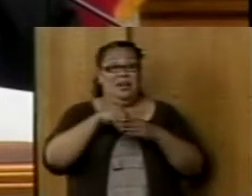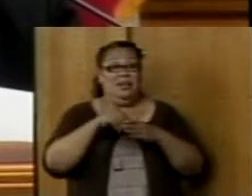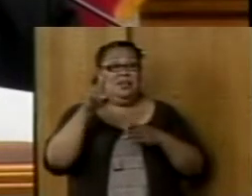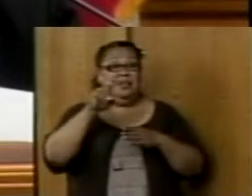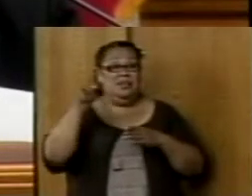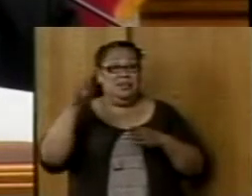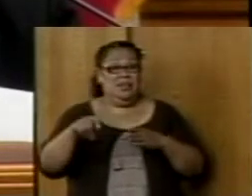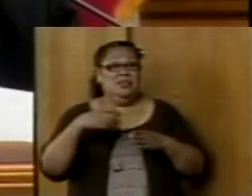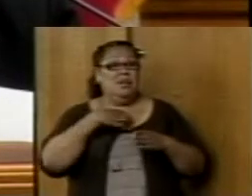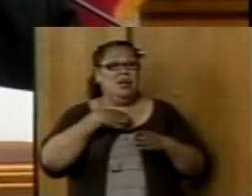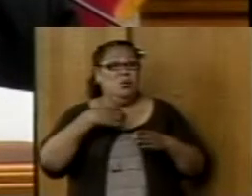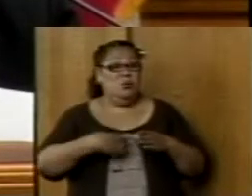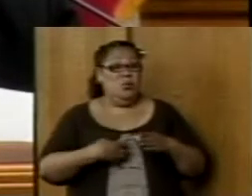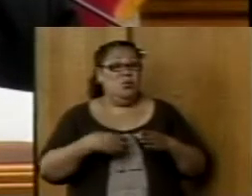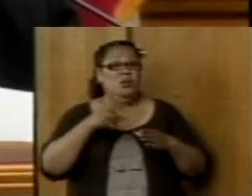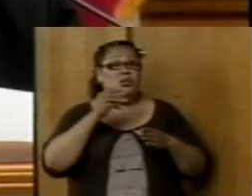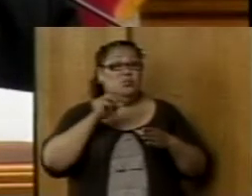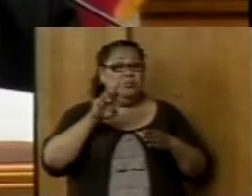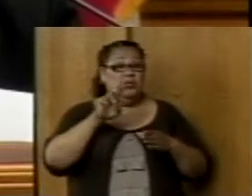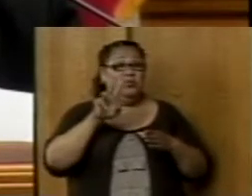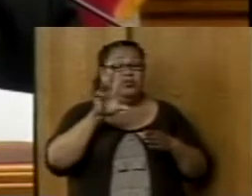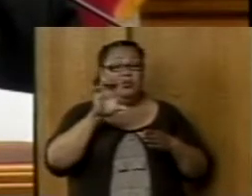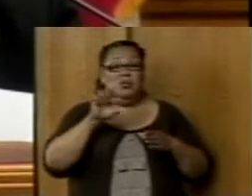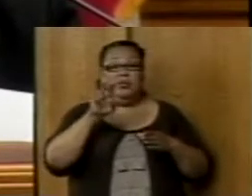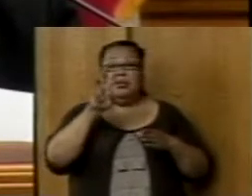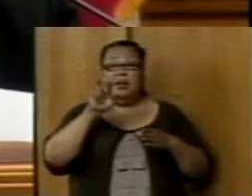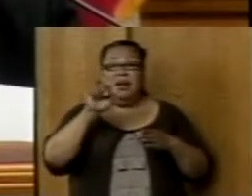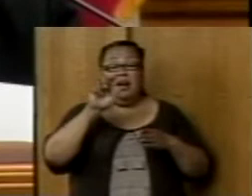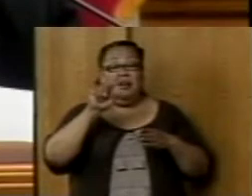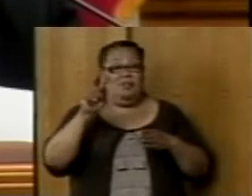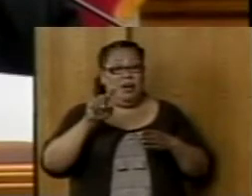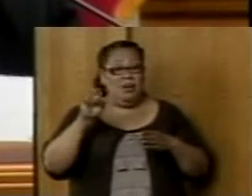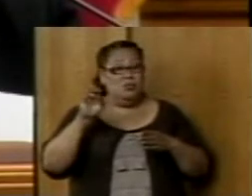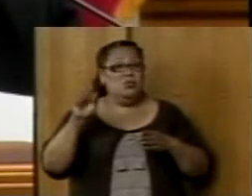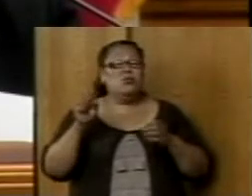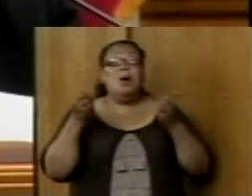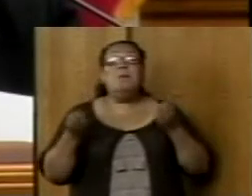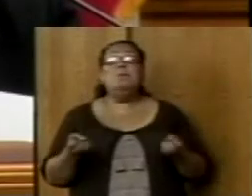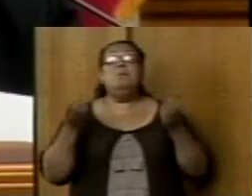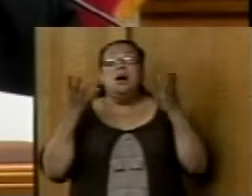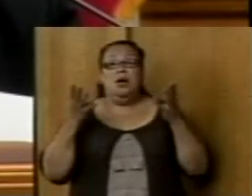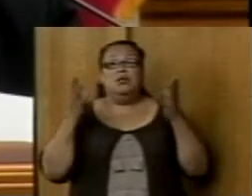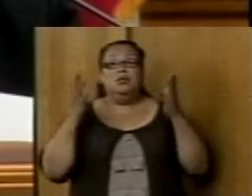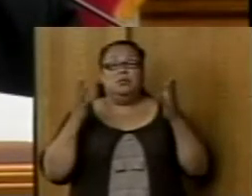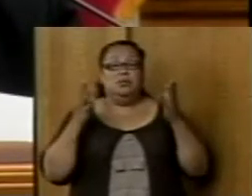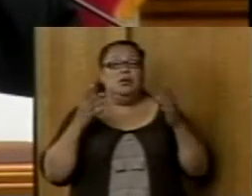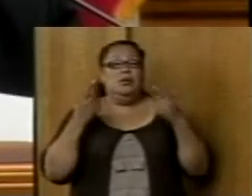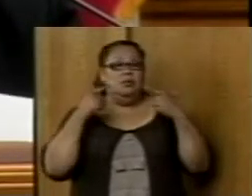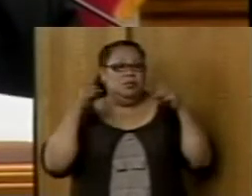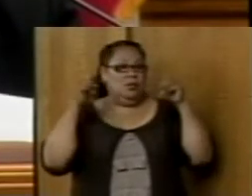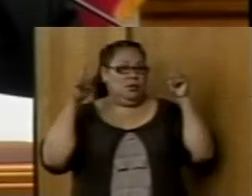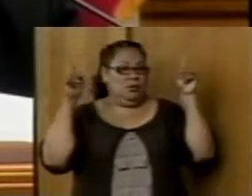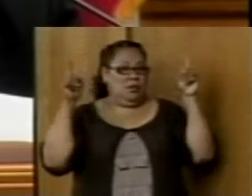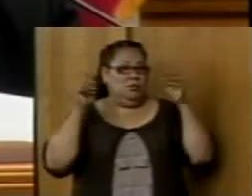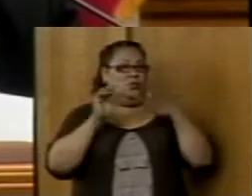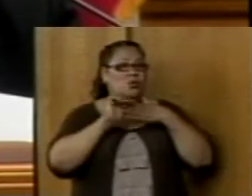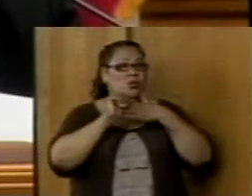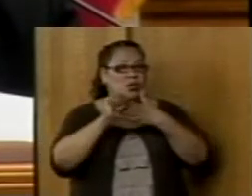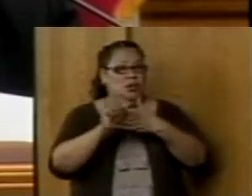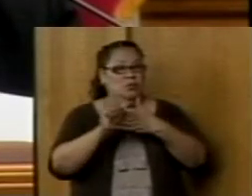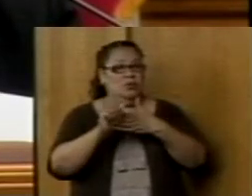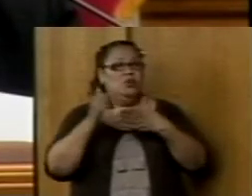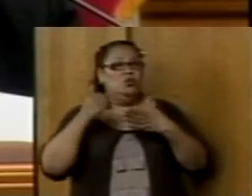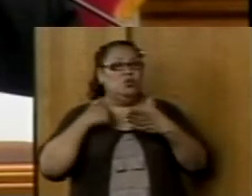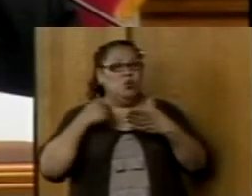wish our students, Mr. Cavazos and Ms. Irwin, much success Your leadership is the following. You have